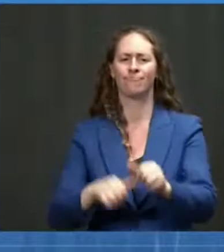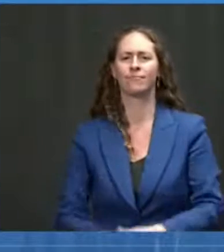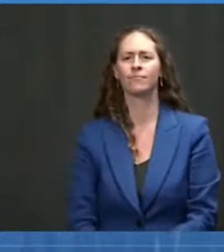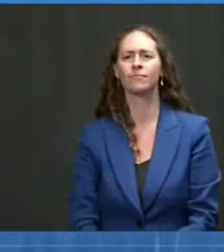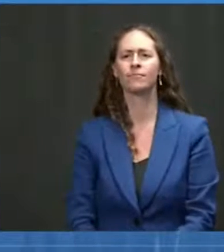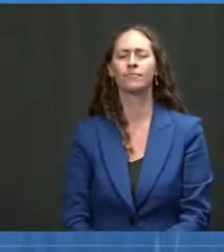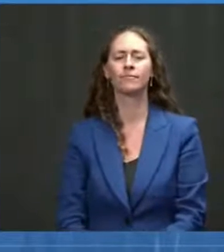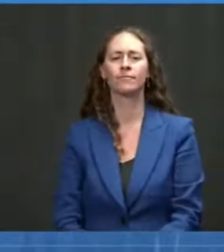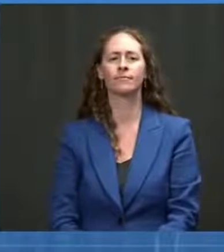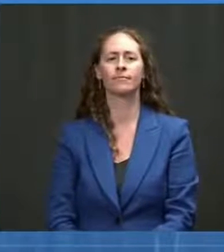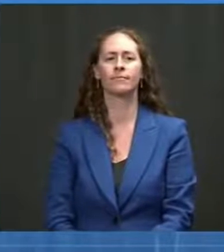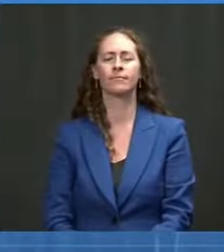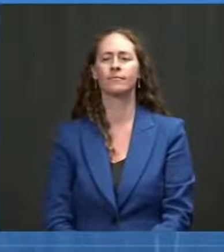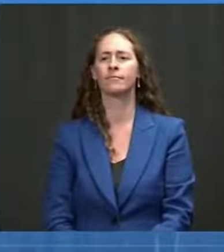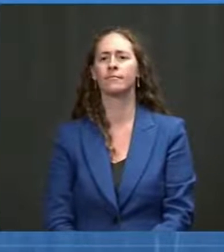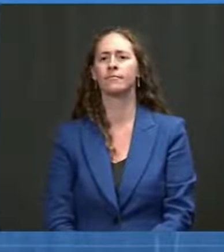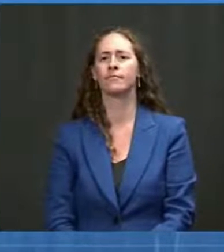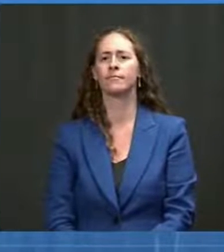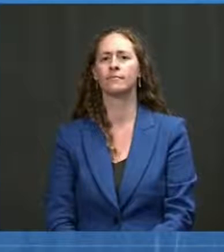Ouija at CBS.